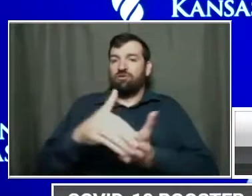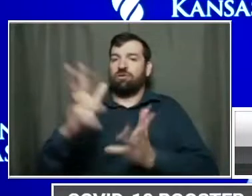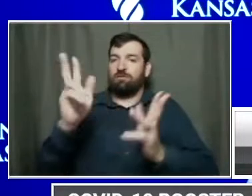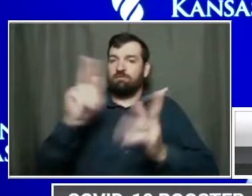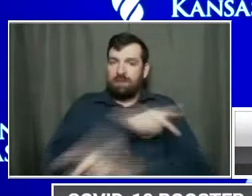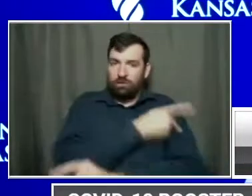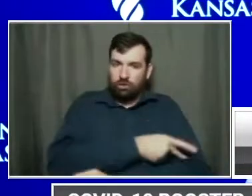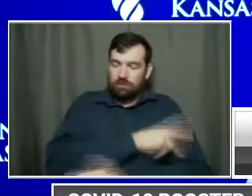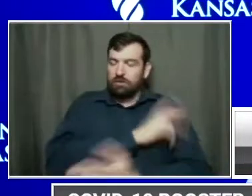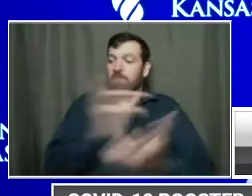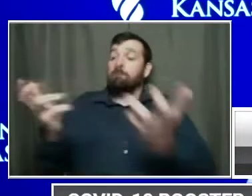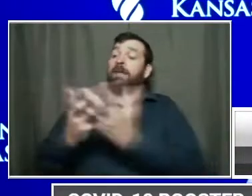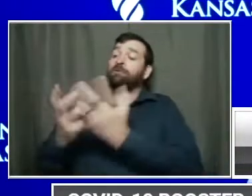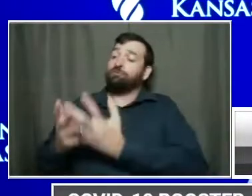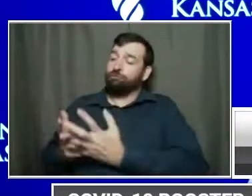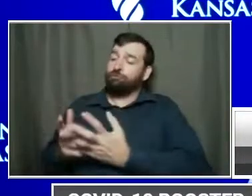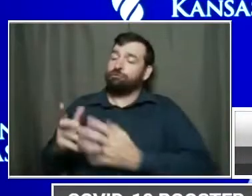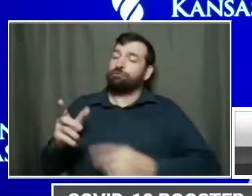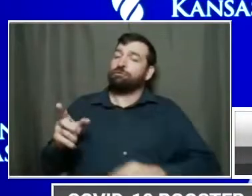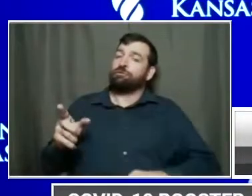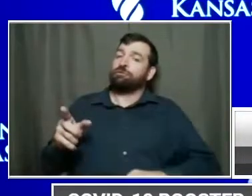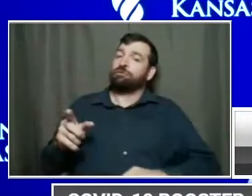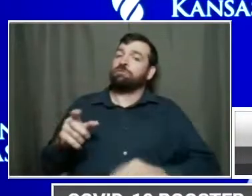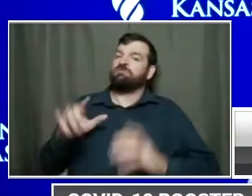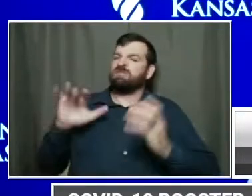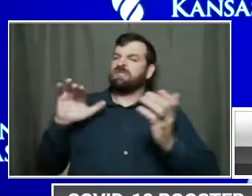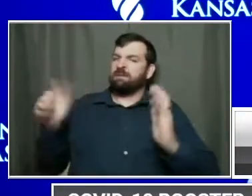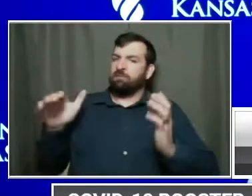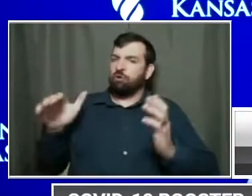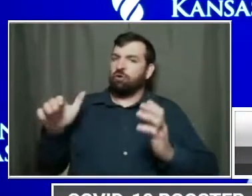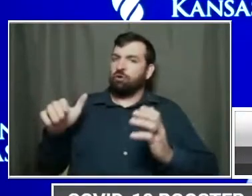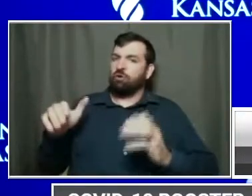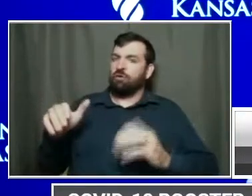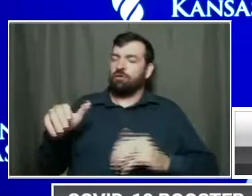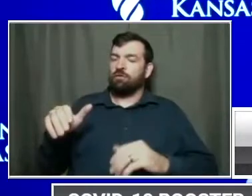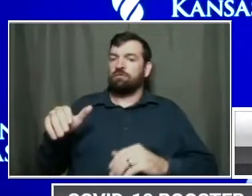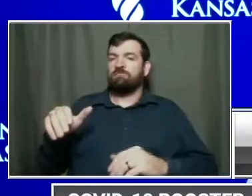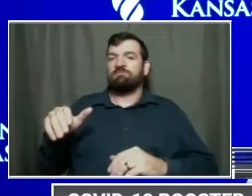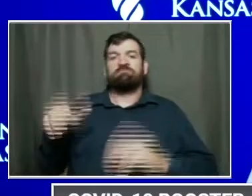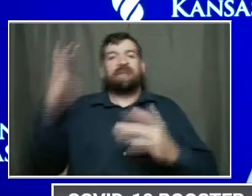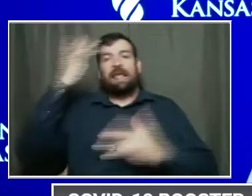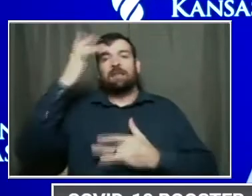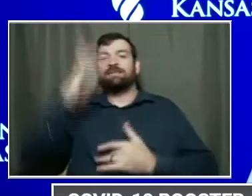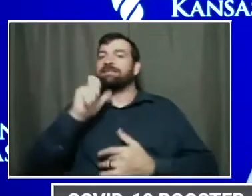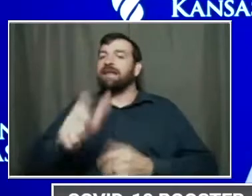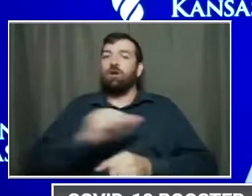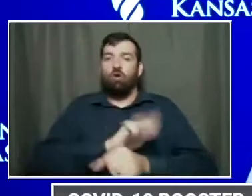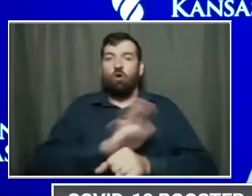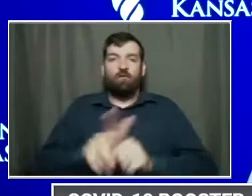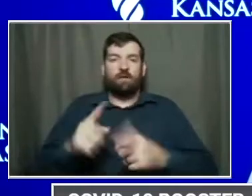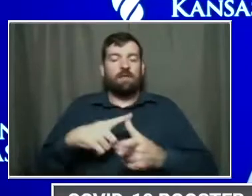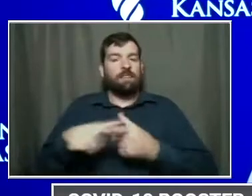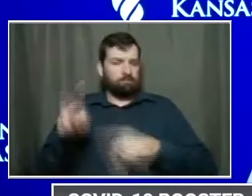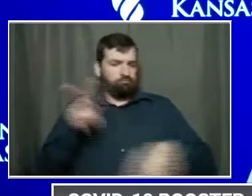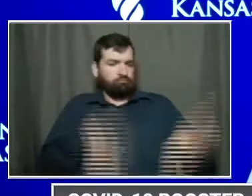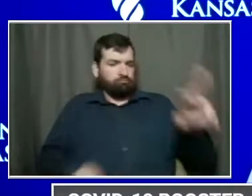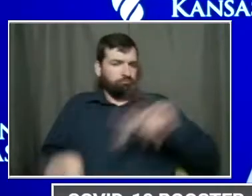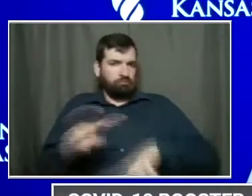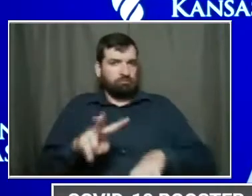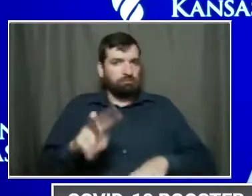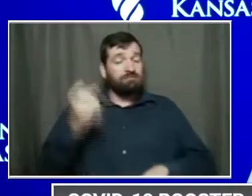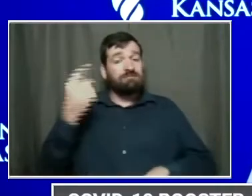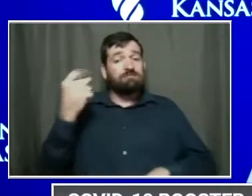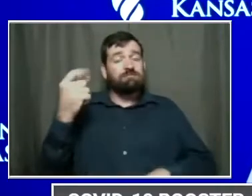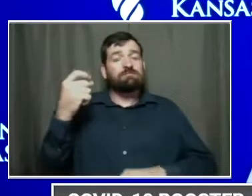up to a similar number of patients with respiratory illnesses that weren't COVID and then followed them over a couple years. And although there was a